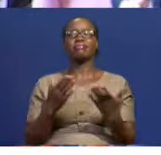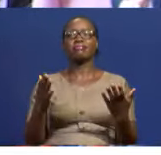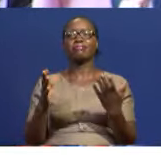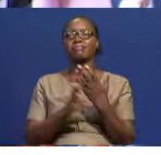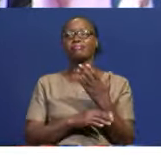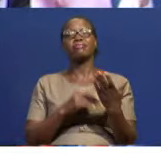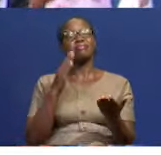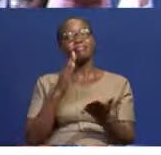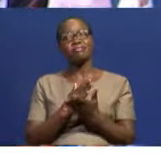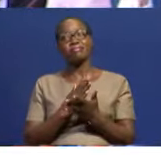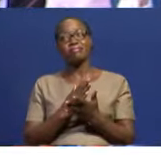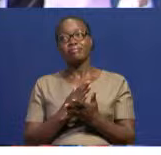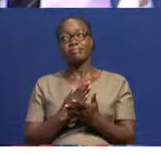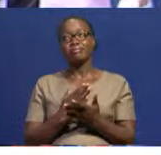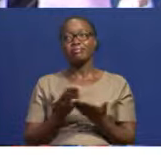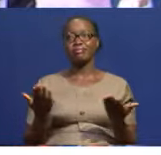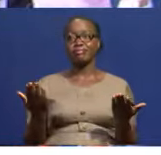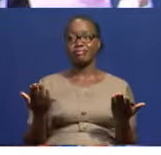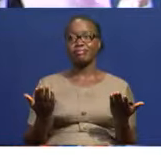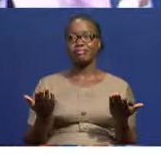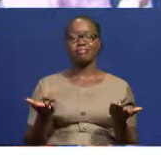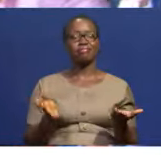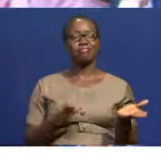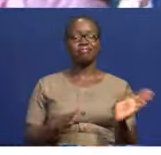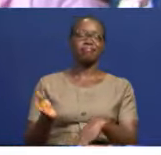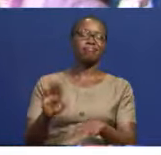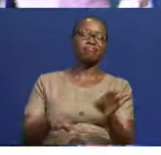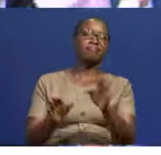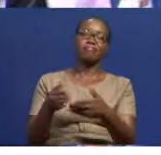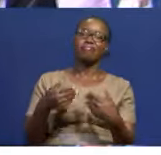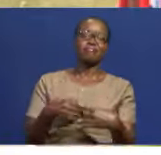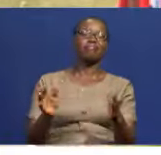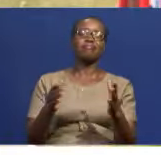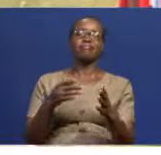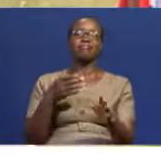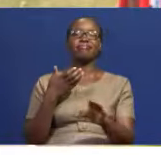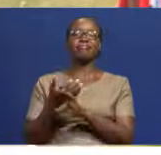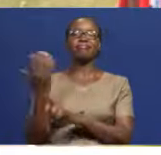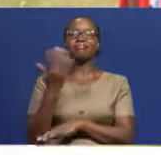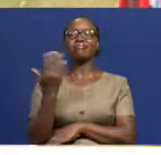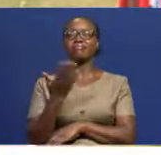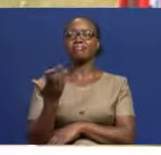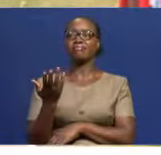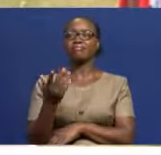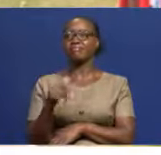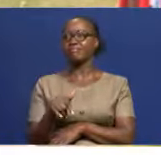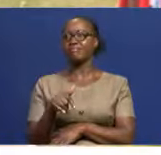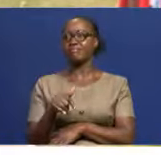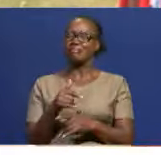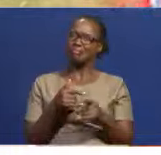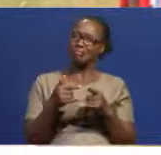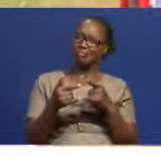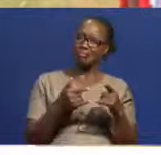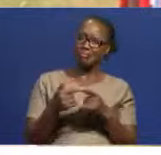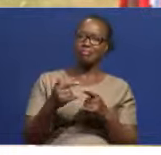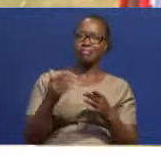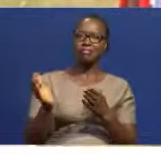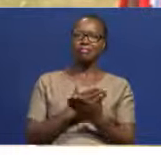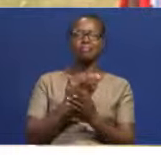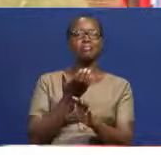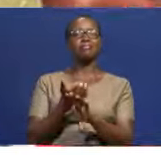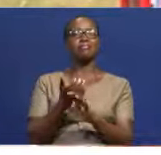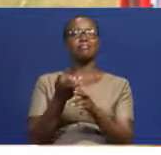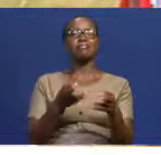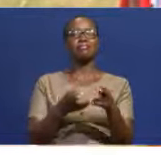Walitupora kusema kweli, hata mnaona vile vitu zimeanguka chini na vile wamegonga vioo. Sasa leo tunangangana kuondoa mawe kwa